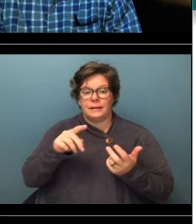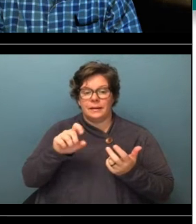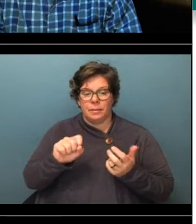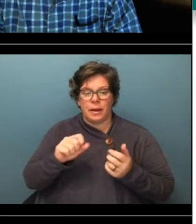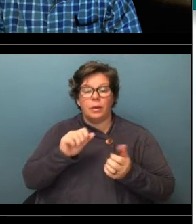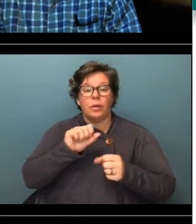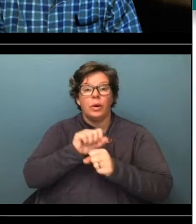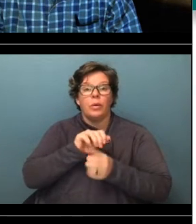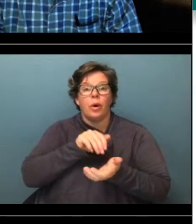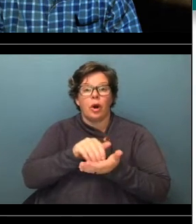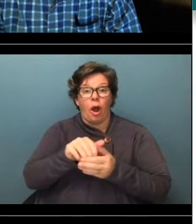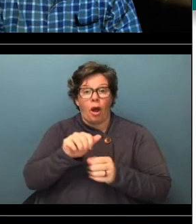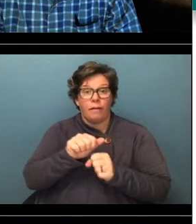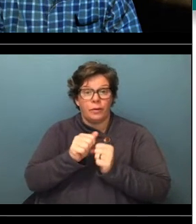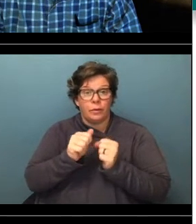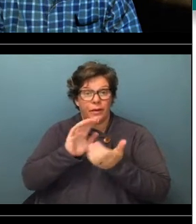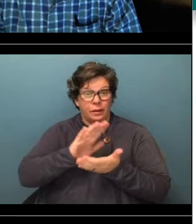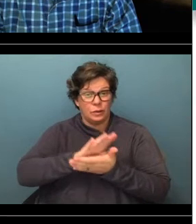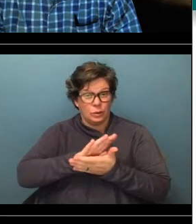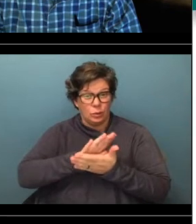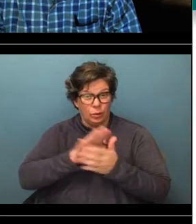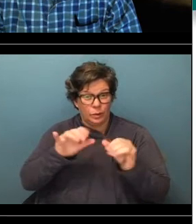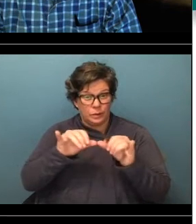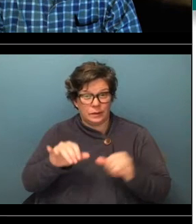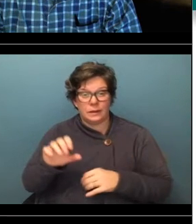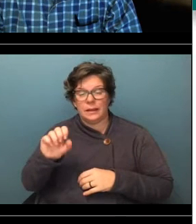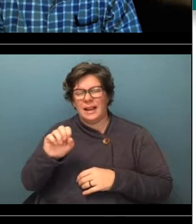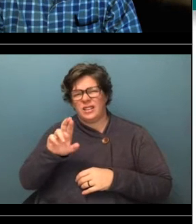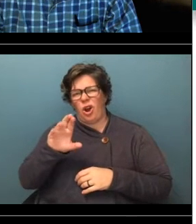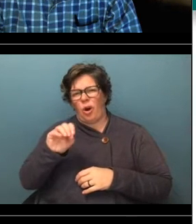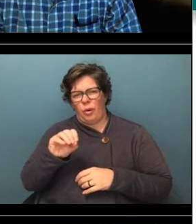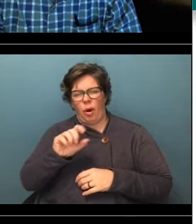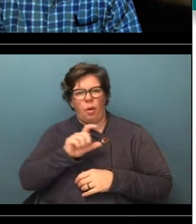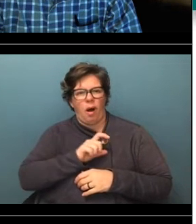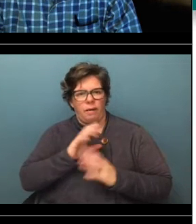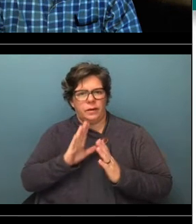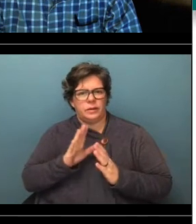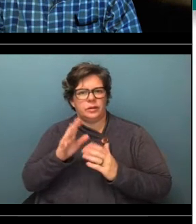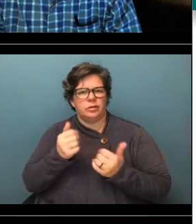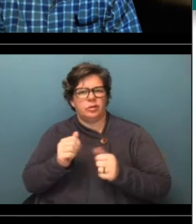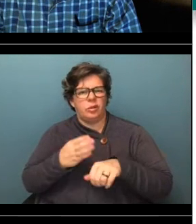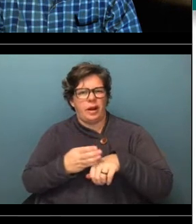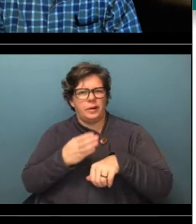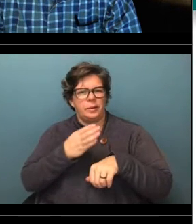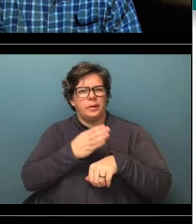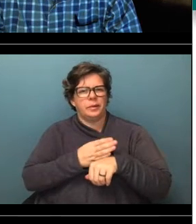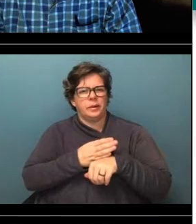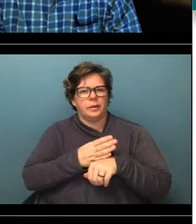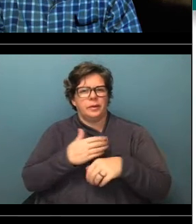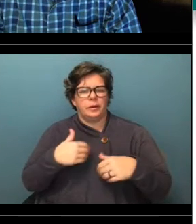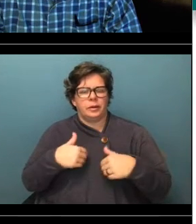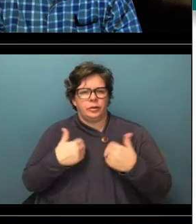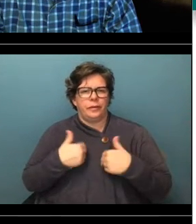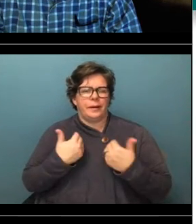lot with schools and SROs to try and improve the juveniles'